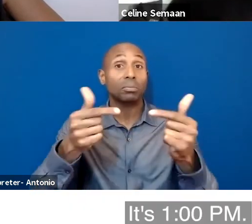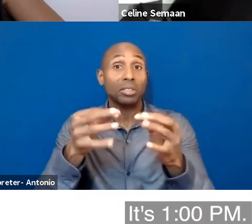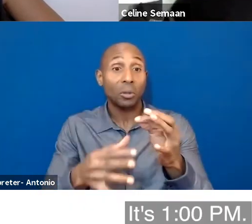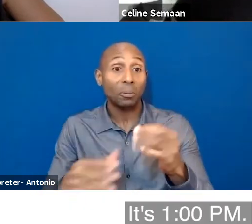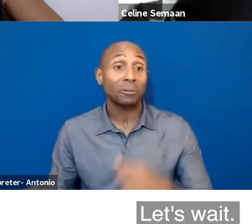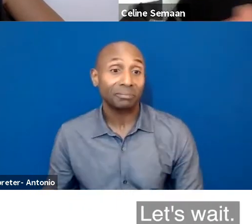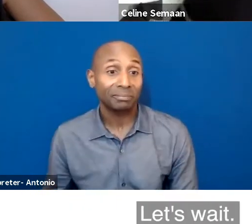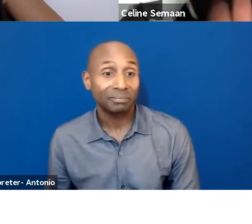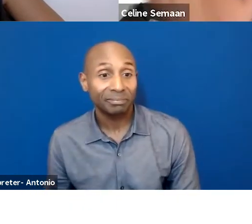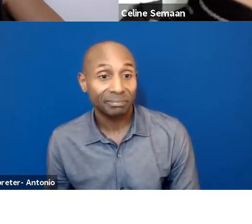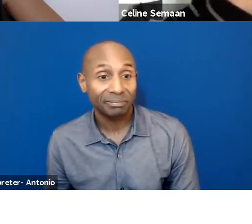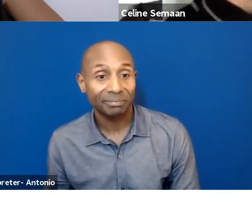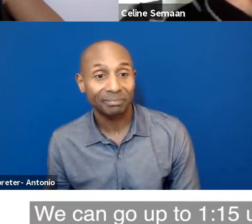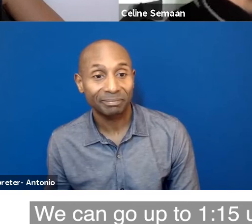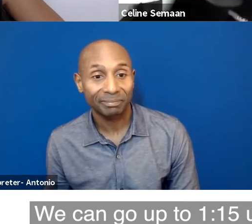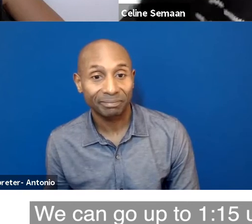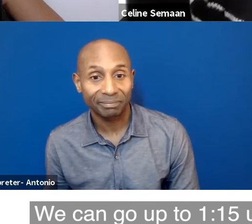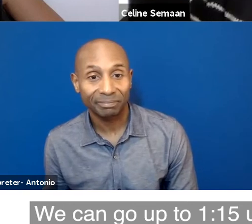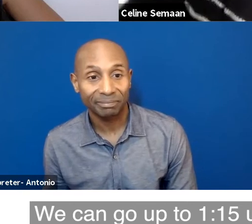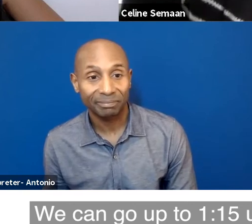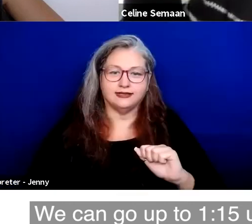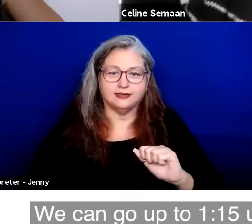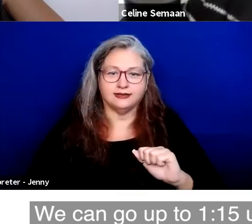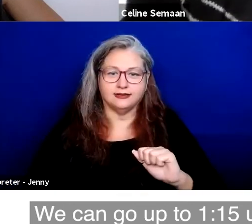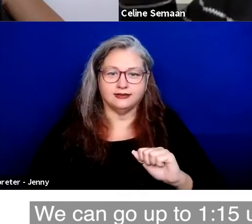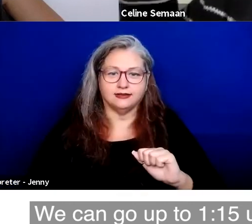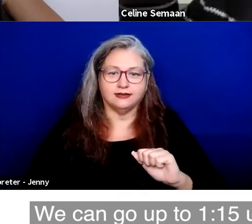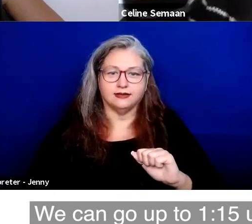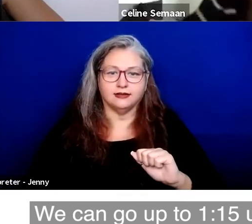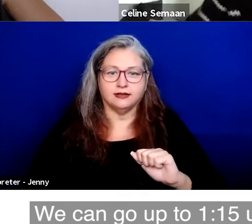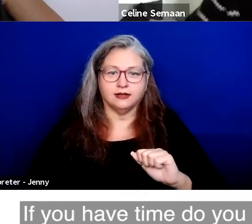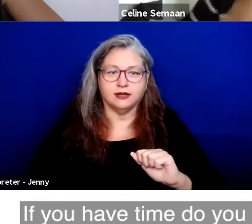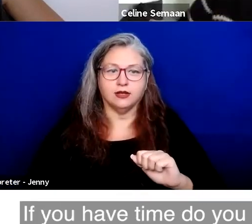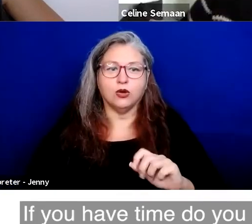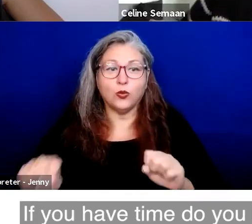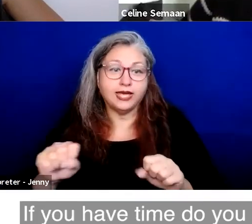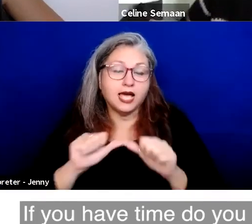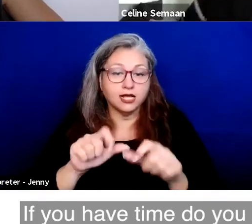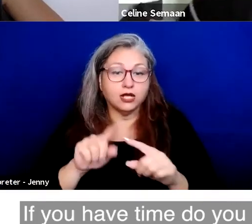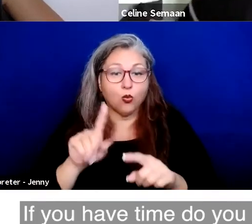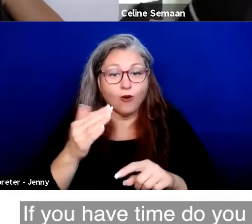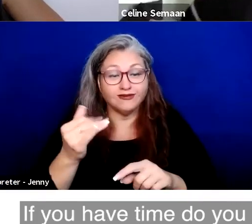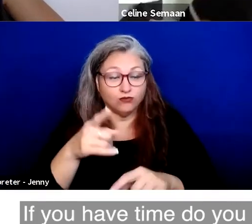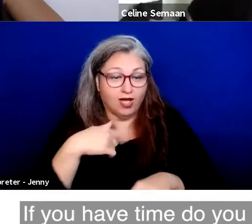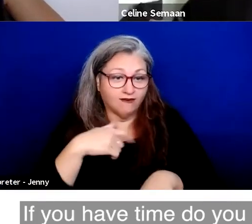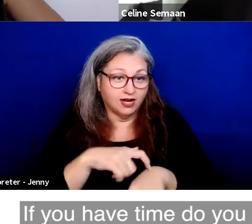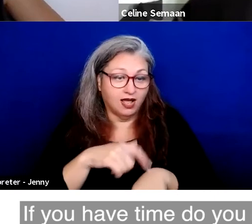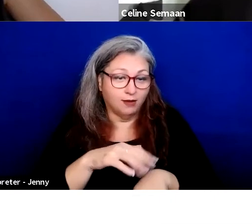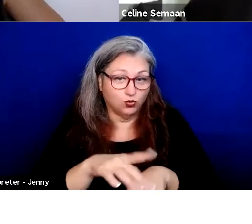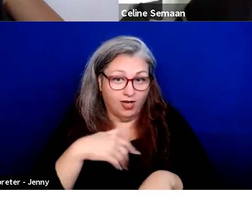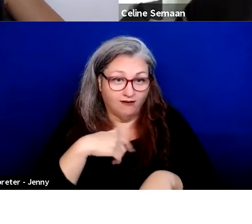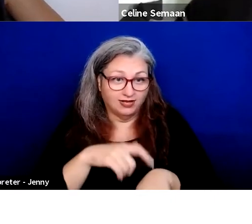Okay, it's 1 p.m. Let's wait. We can go up to 1:15, up to you if you have time. Do you have